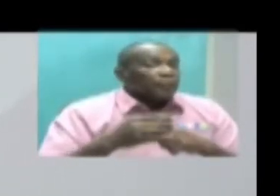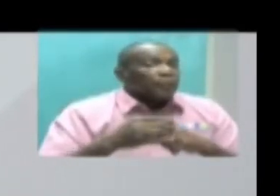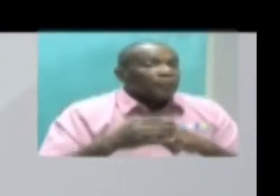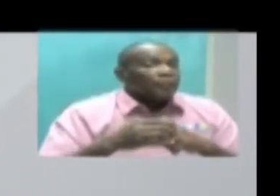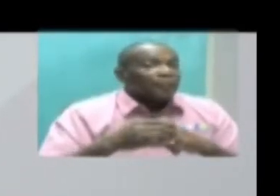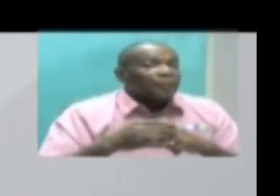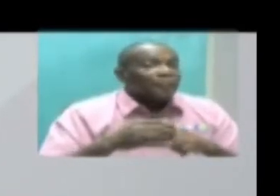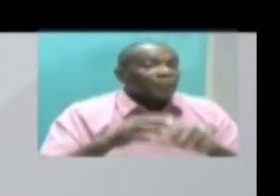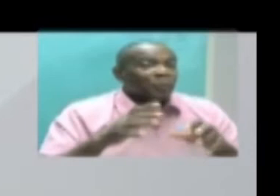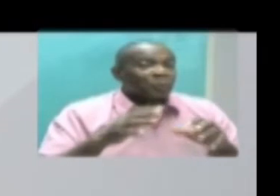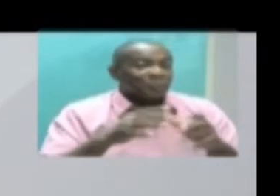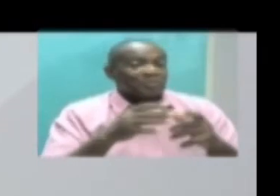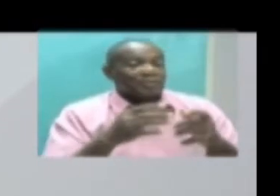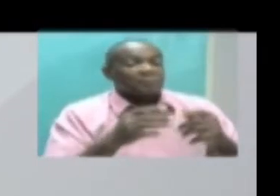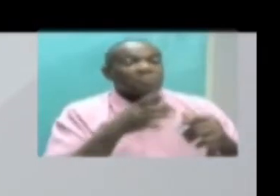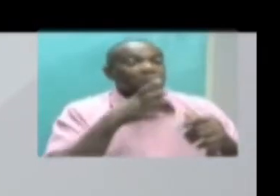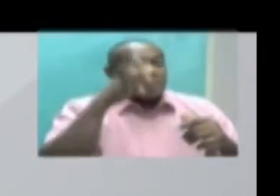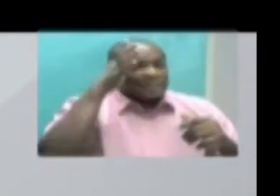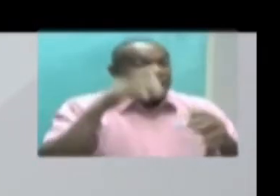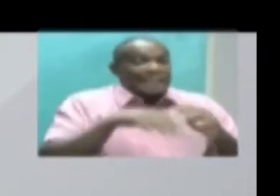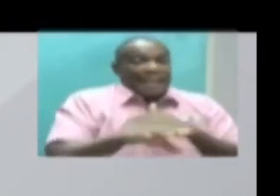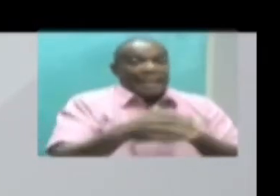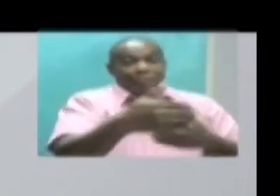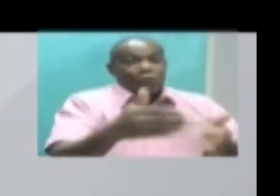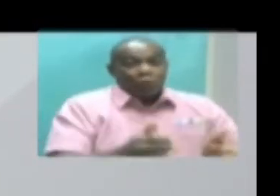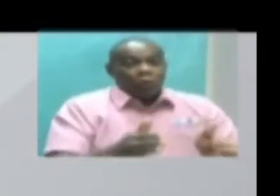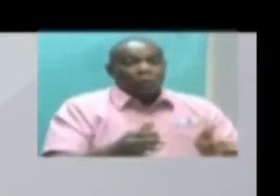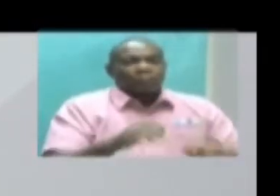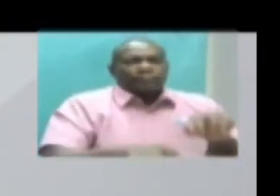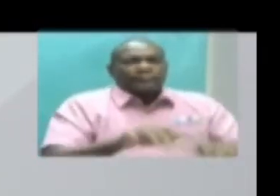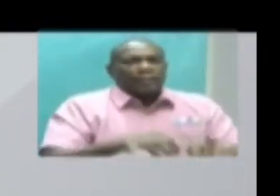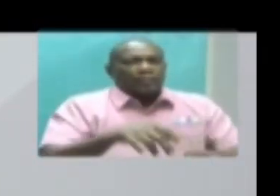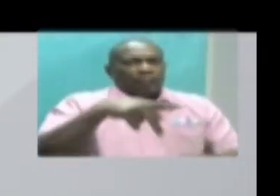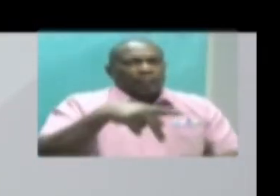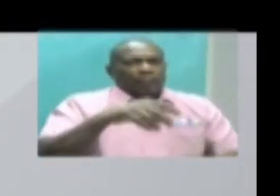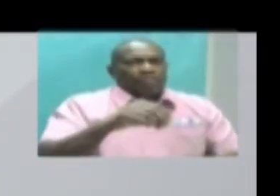and you're thinking, oh, somebody coming to, he talking, somebody in Port of Spain.